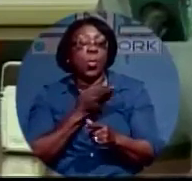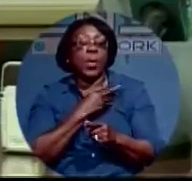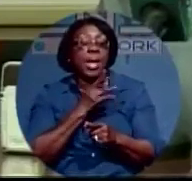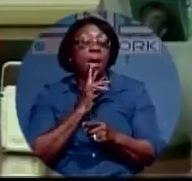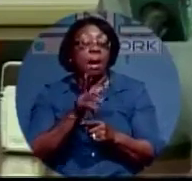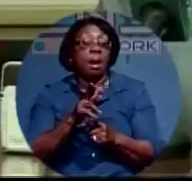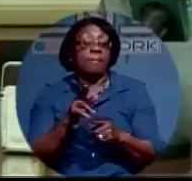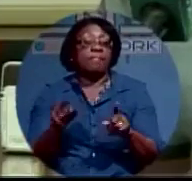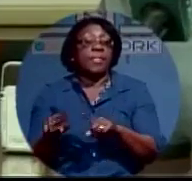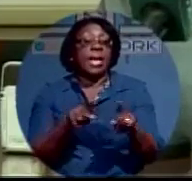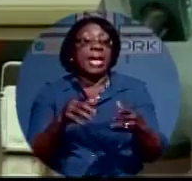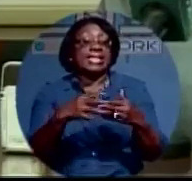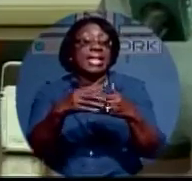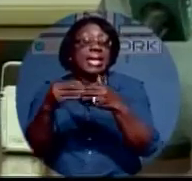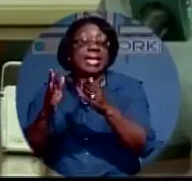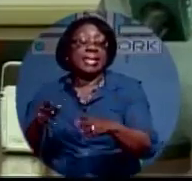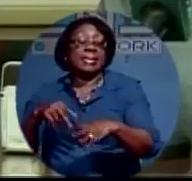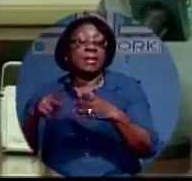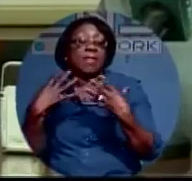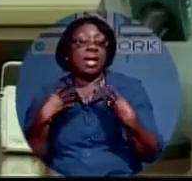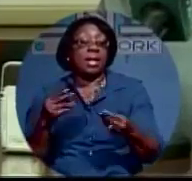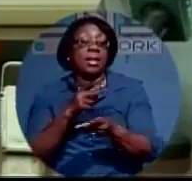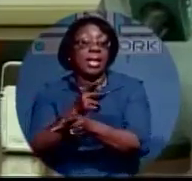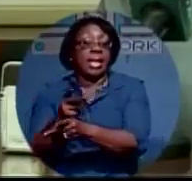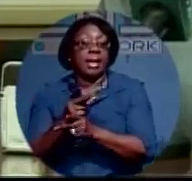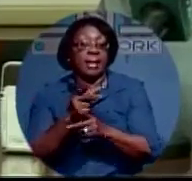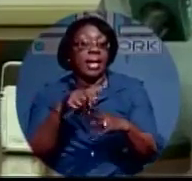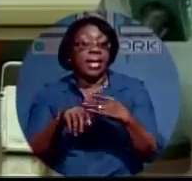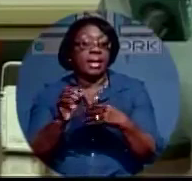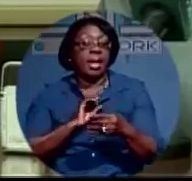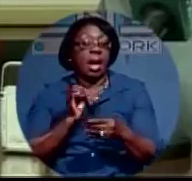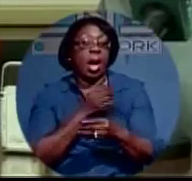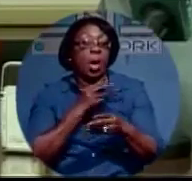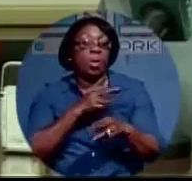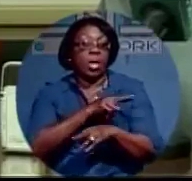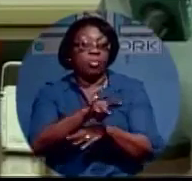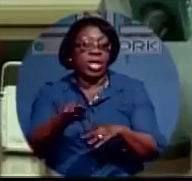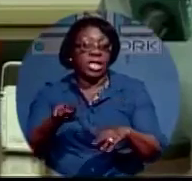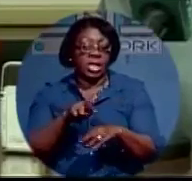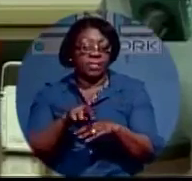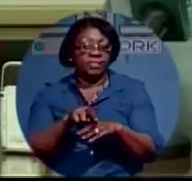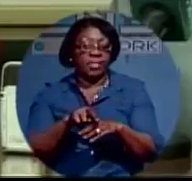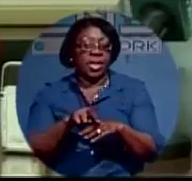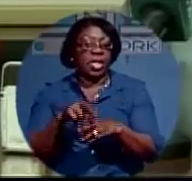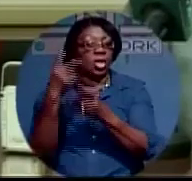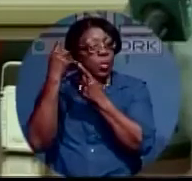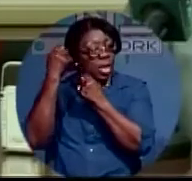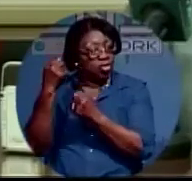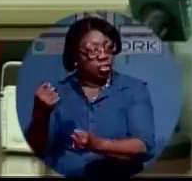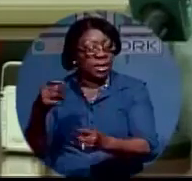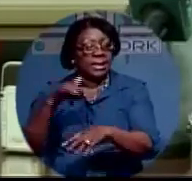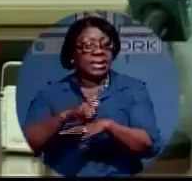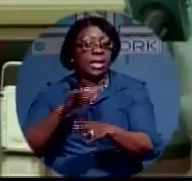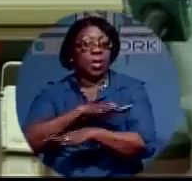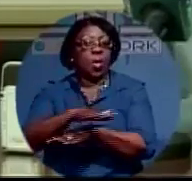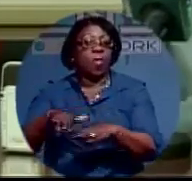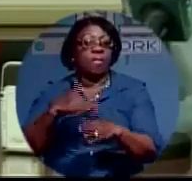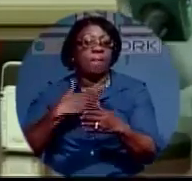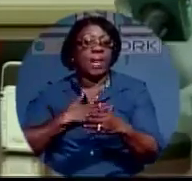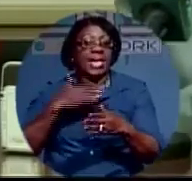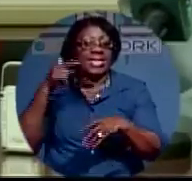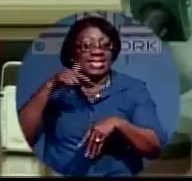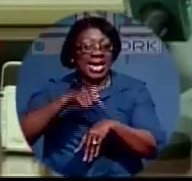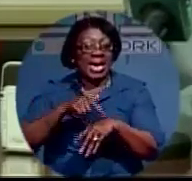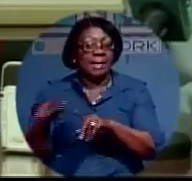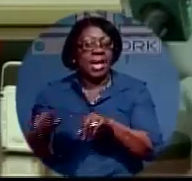leaders of healthcare in our region, in this institution. And so I trust that over my time as